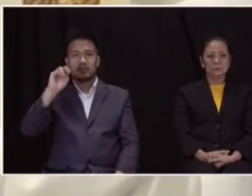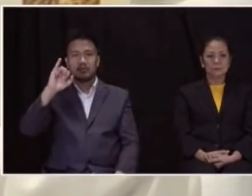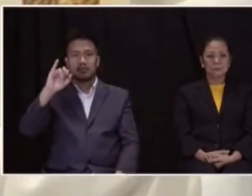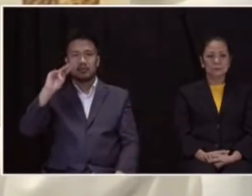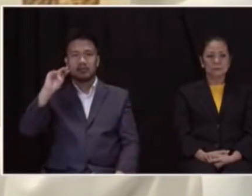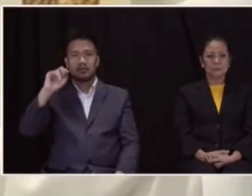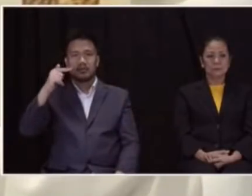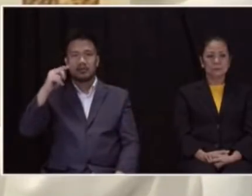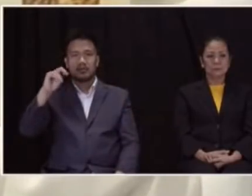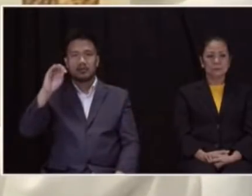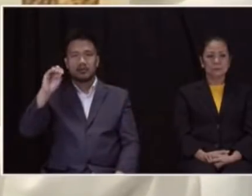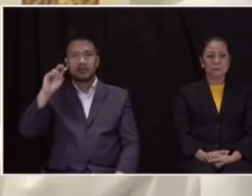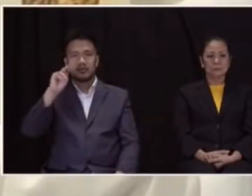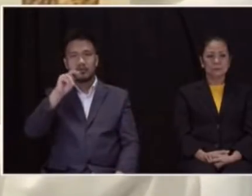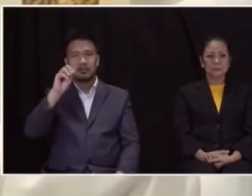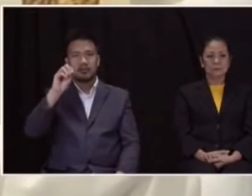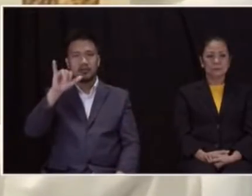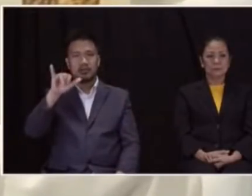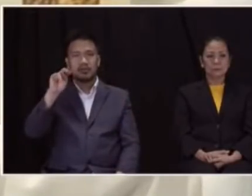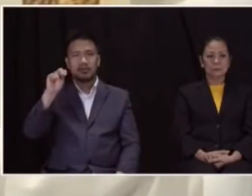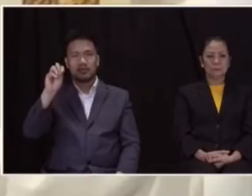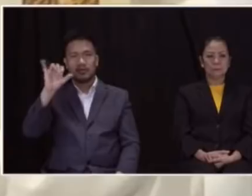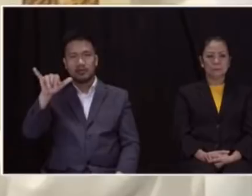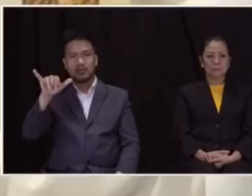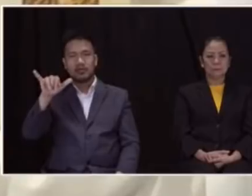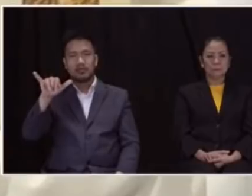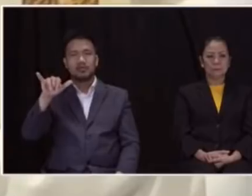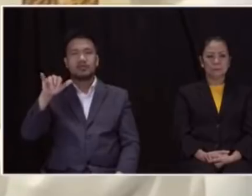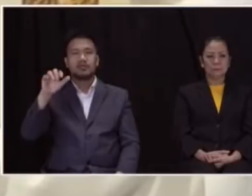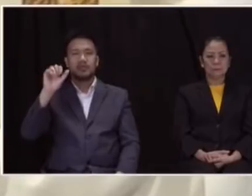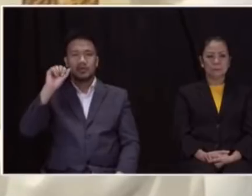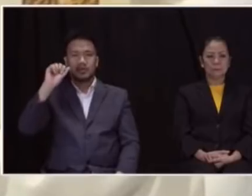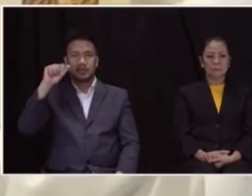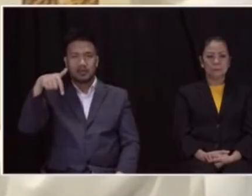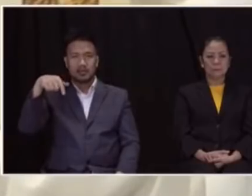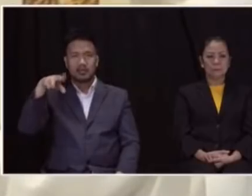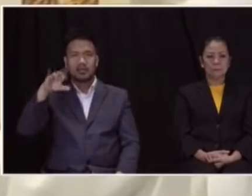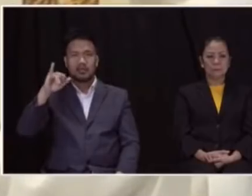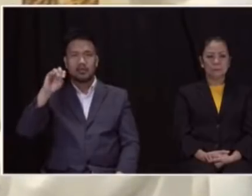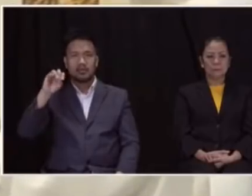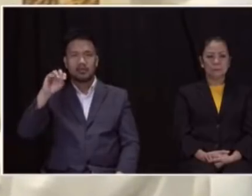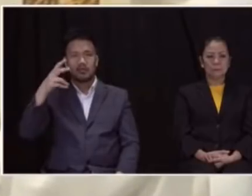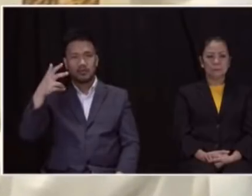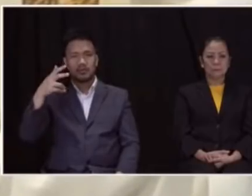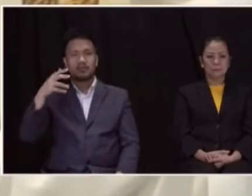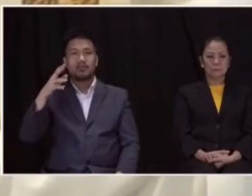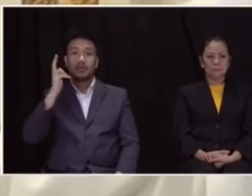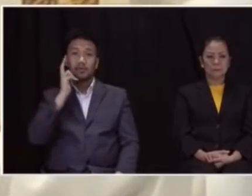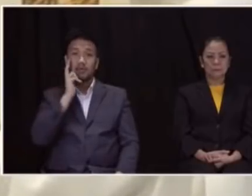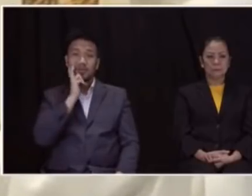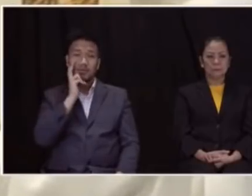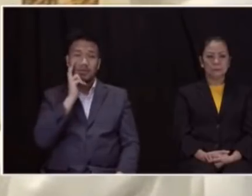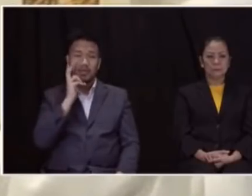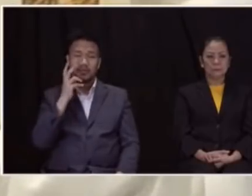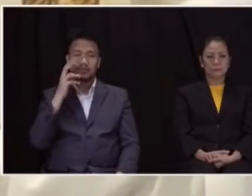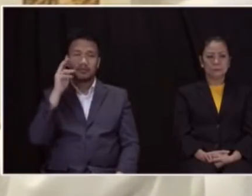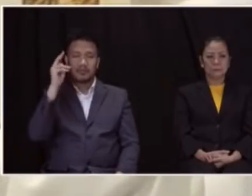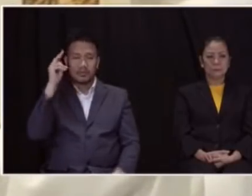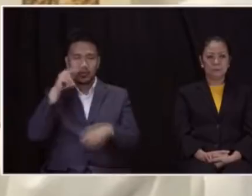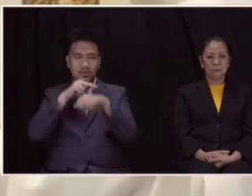III. Let us entrust him to the mercy of our loving Father, and let us now pray for the